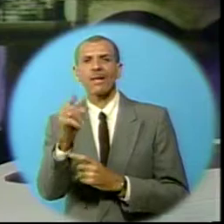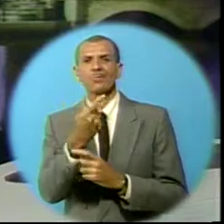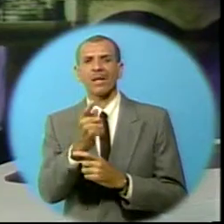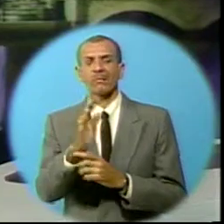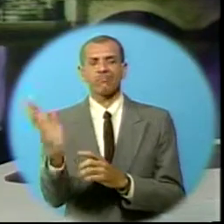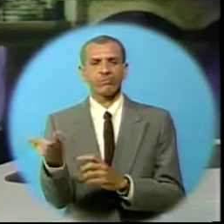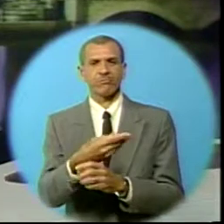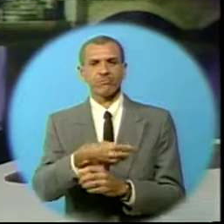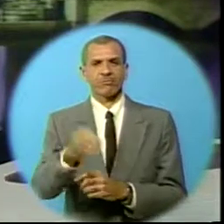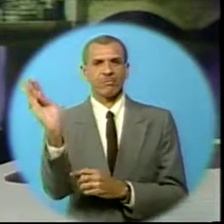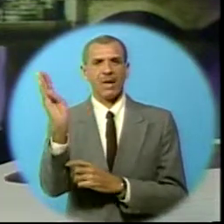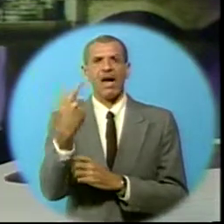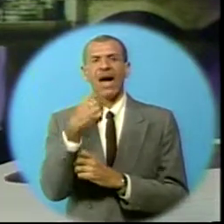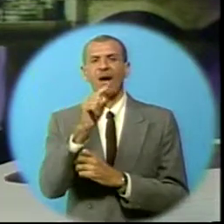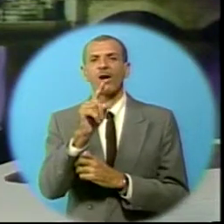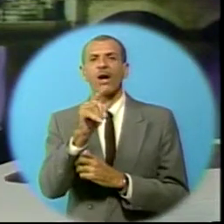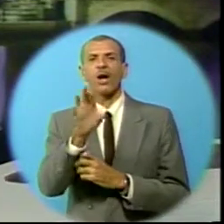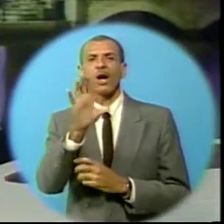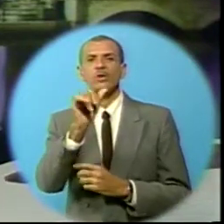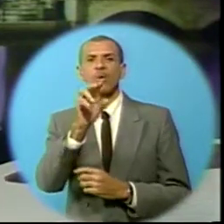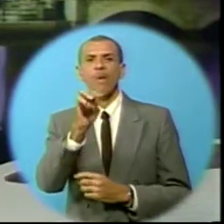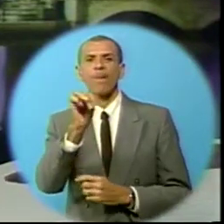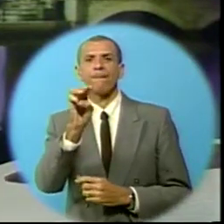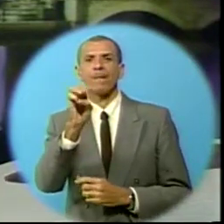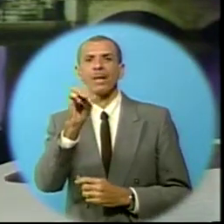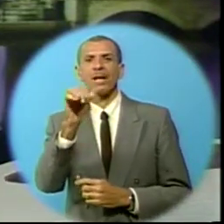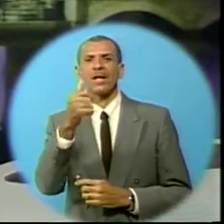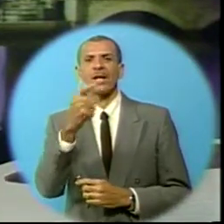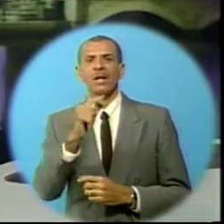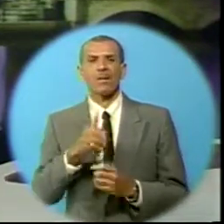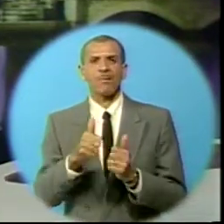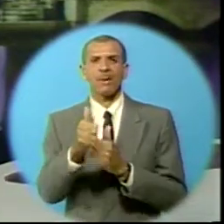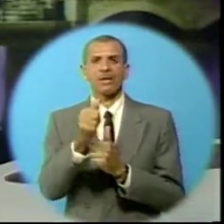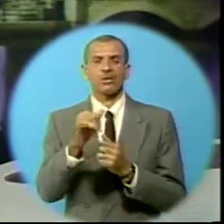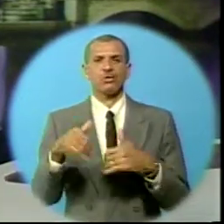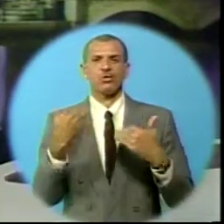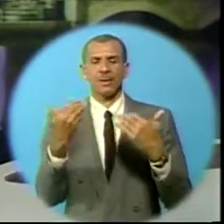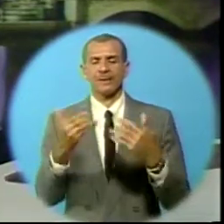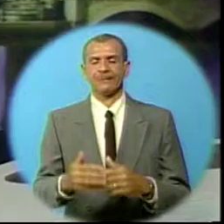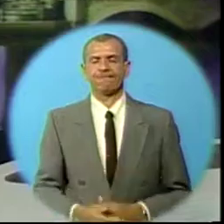Progressive from the title race, while Cormier got past Juniors. Here's Damien Best.